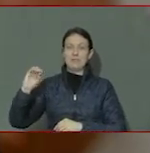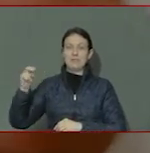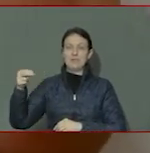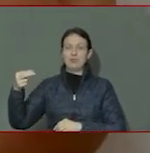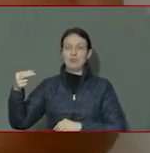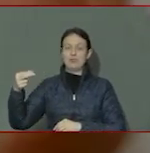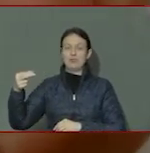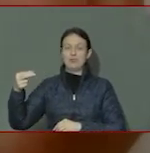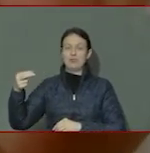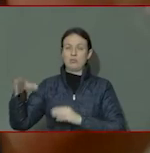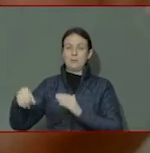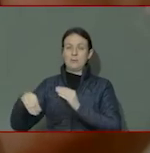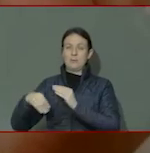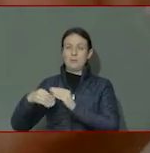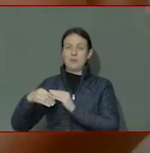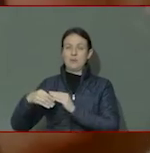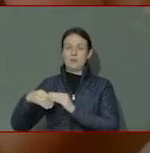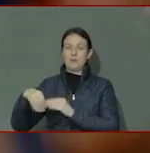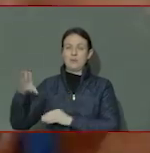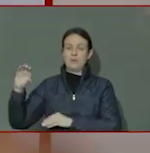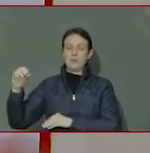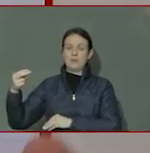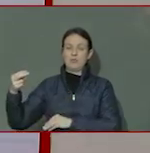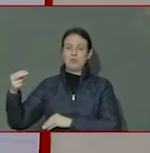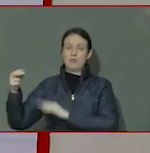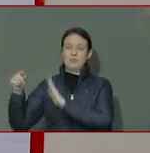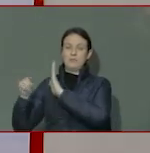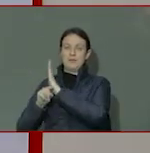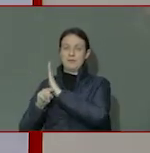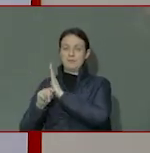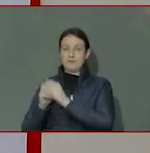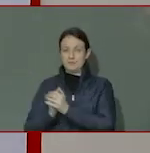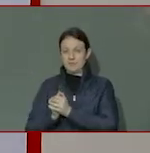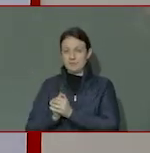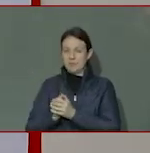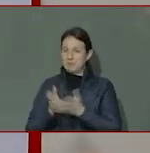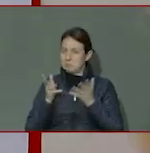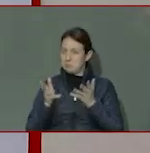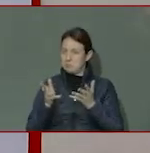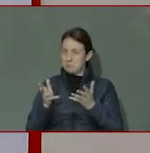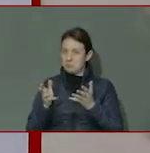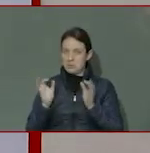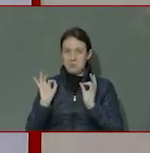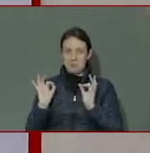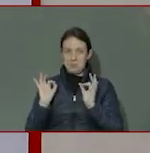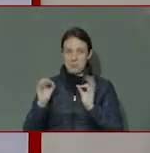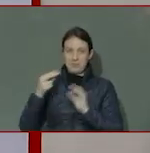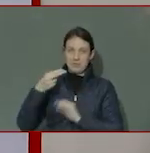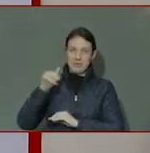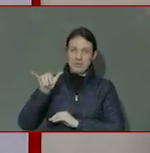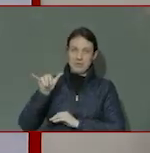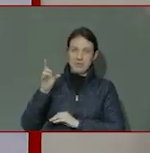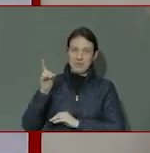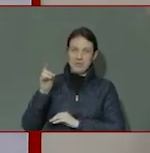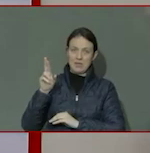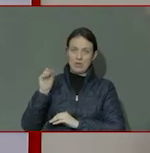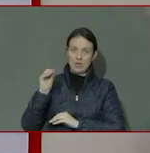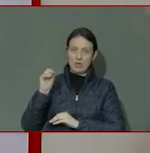CH3COOH plus OH negative. And there is my hydrolysis reaction.